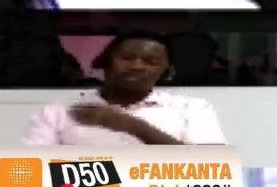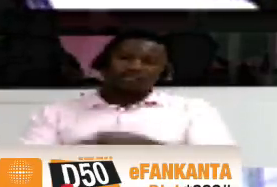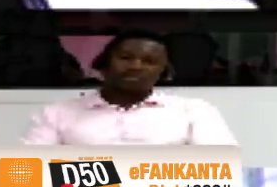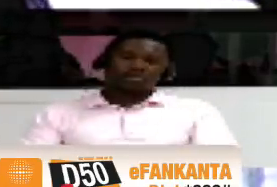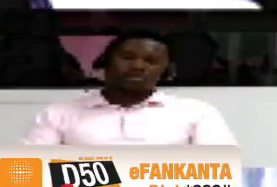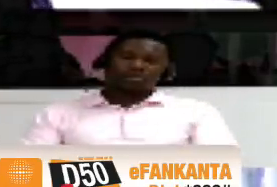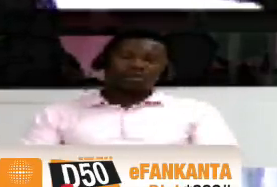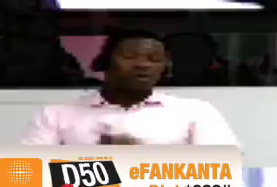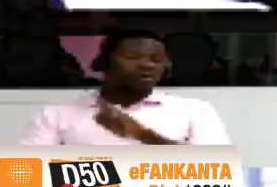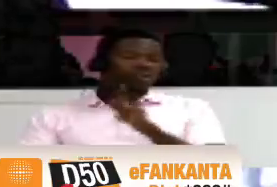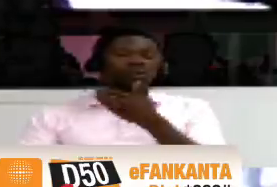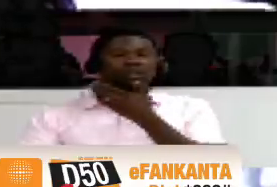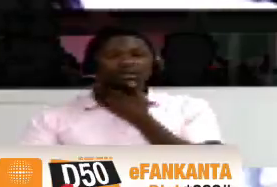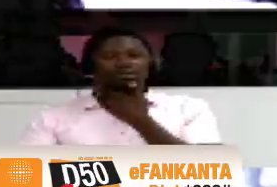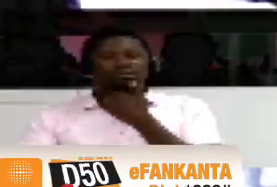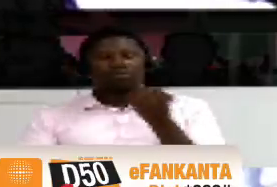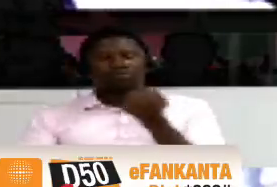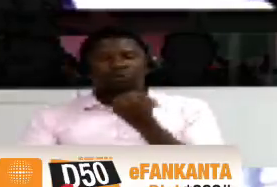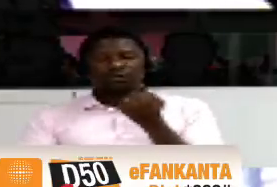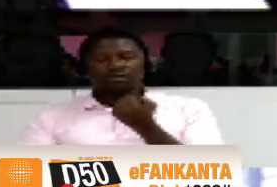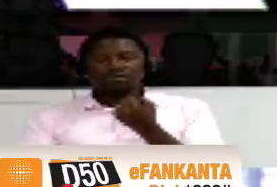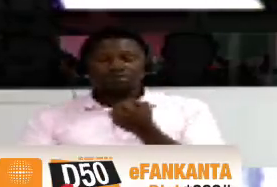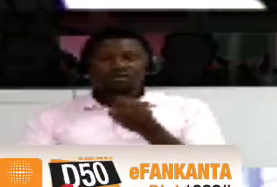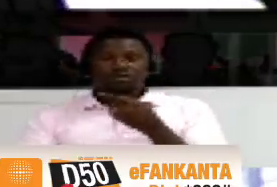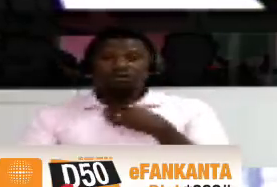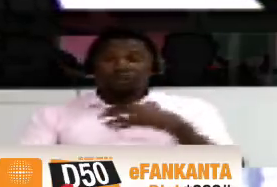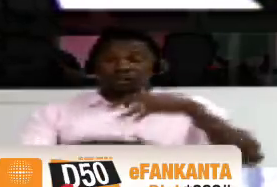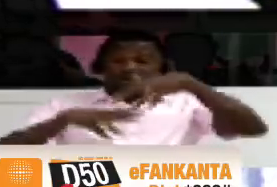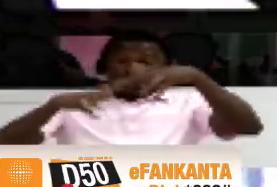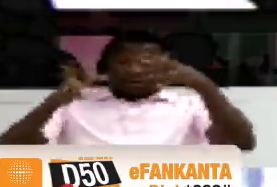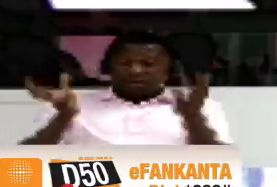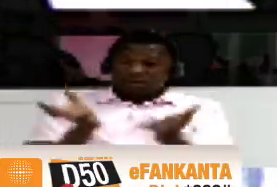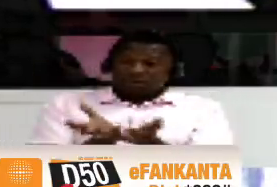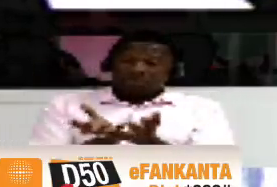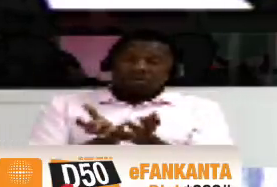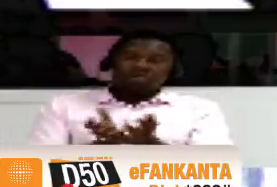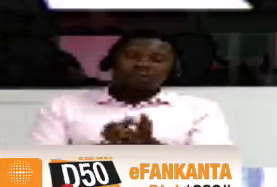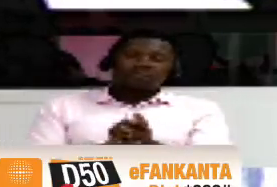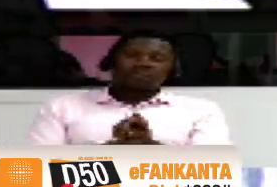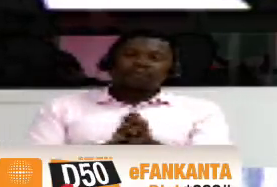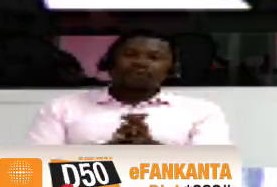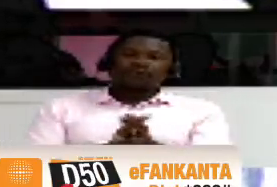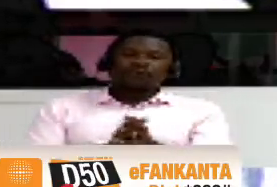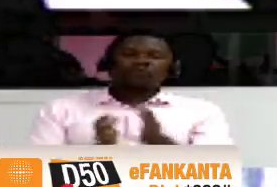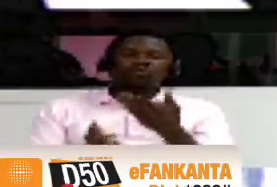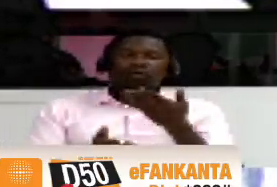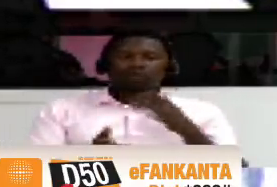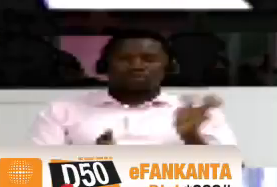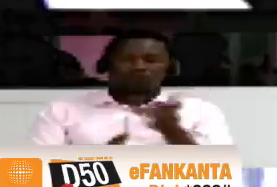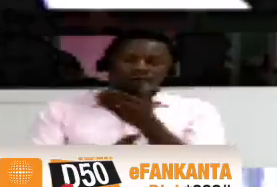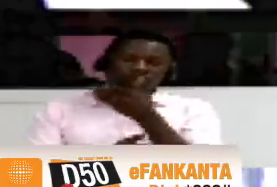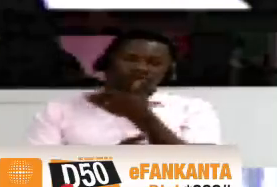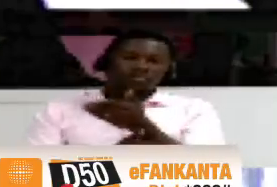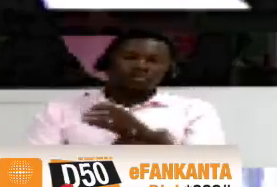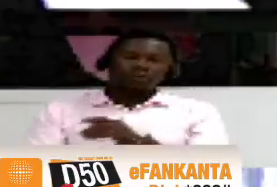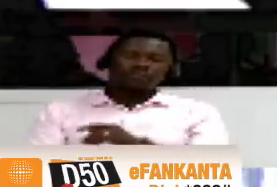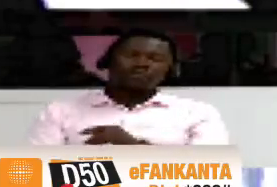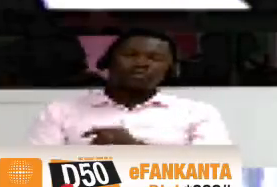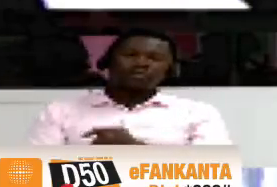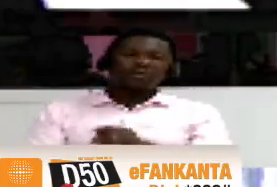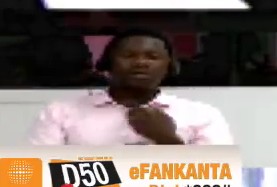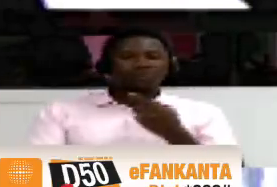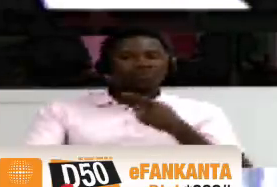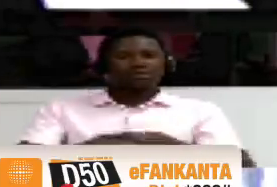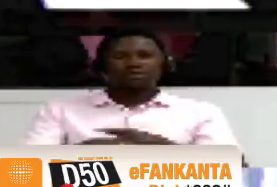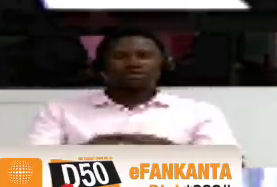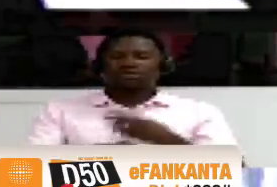But it was not easy because the crowd we were going with, at